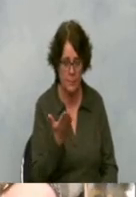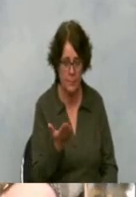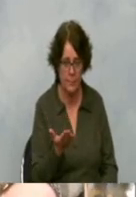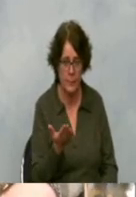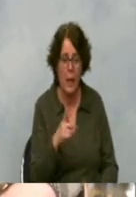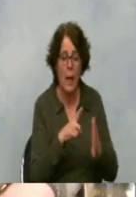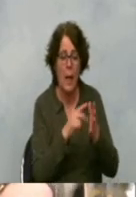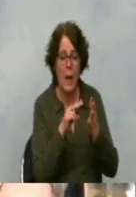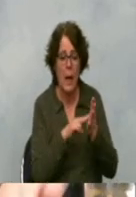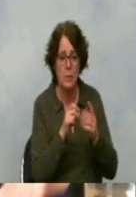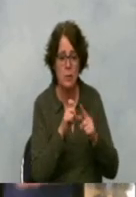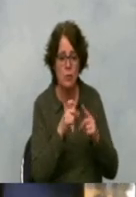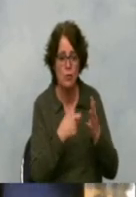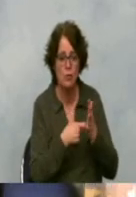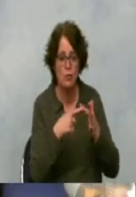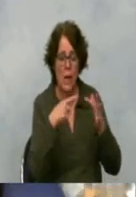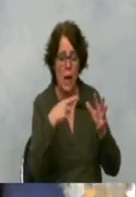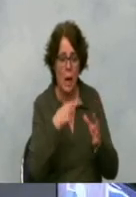Andrea.